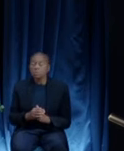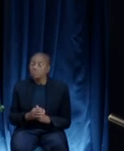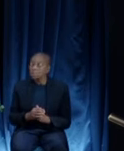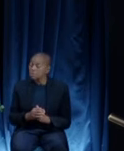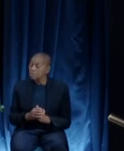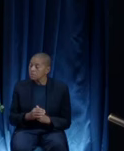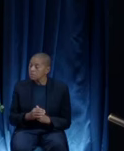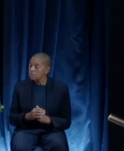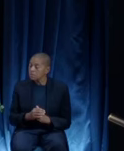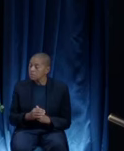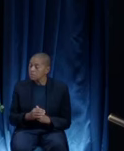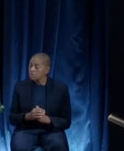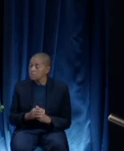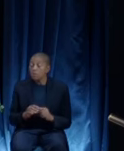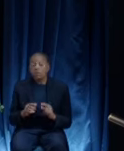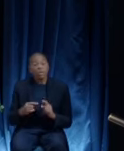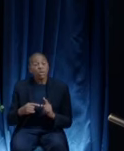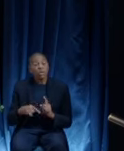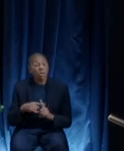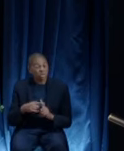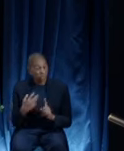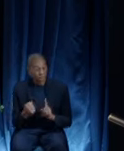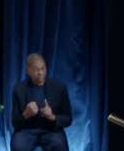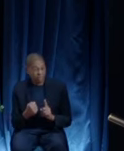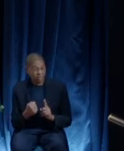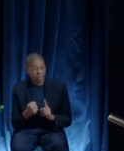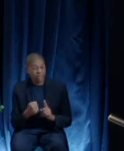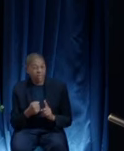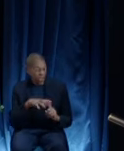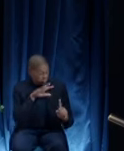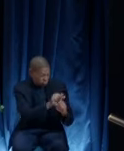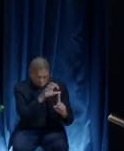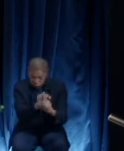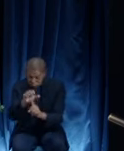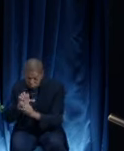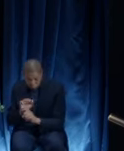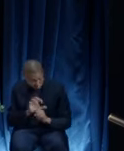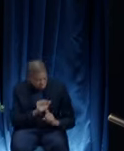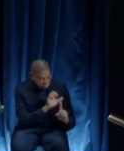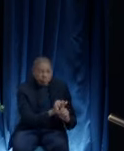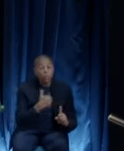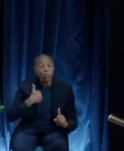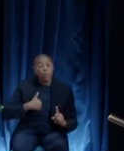and then there is the witch hunting thing in Scotland, but not so much in England,